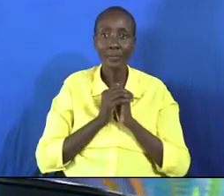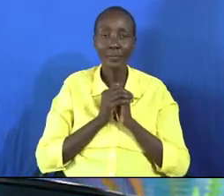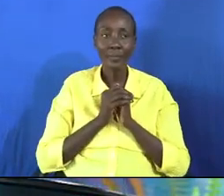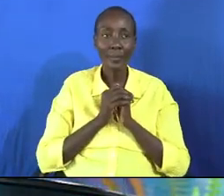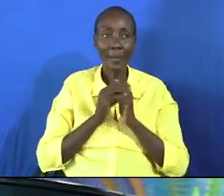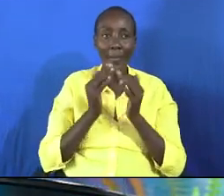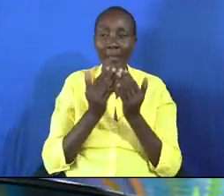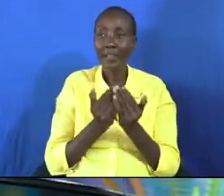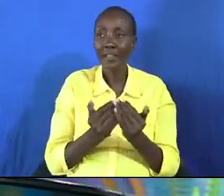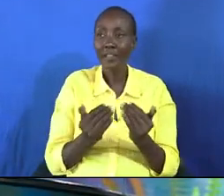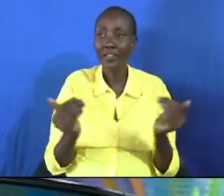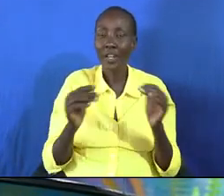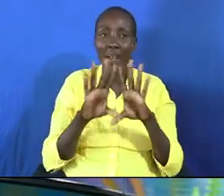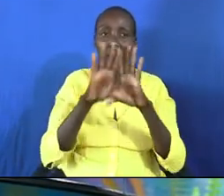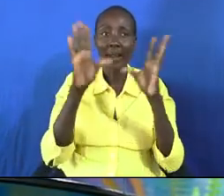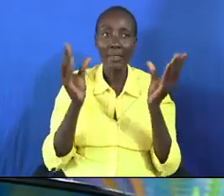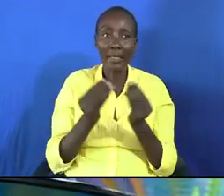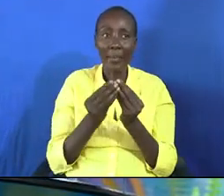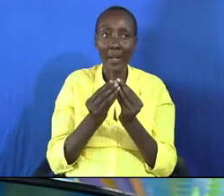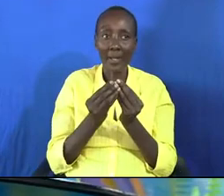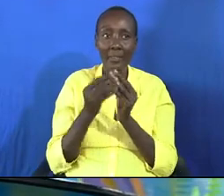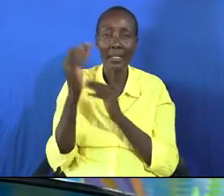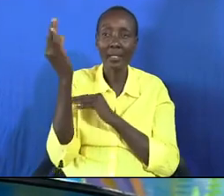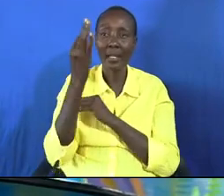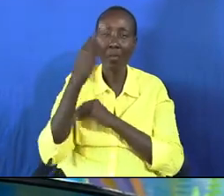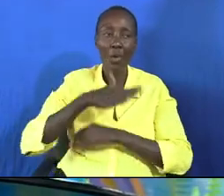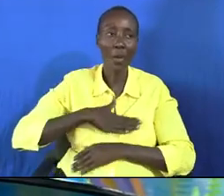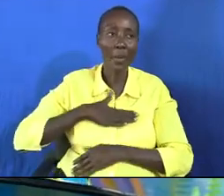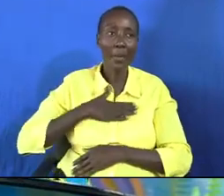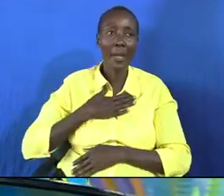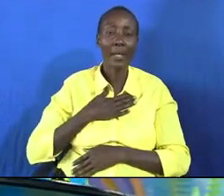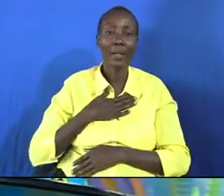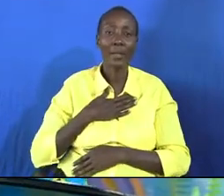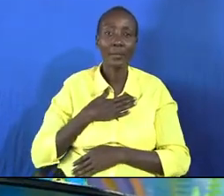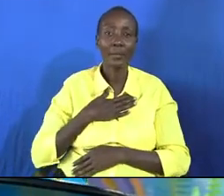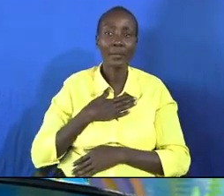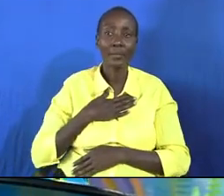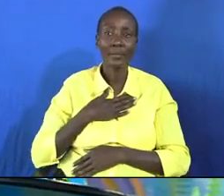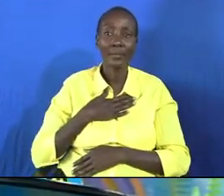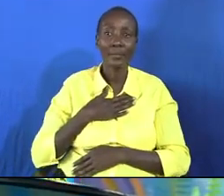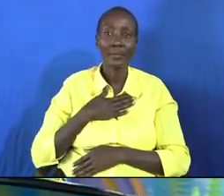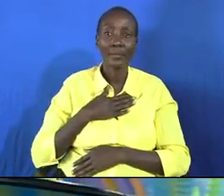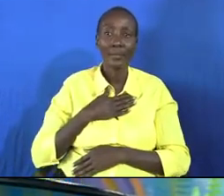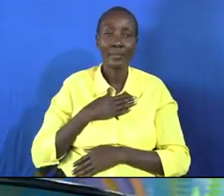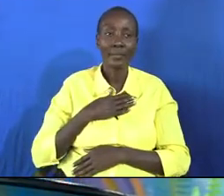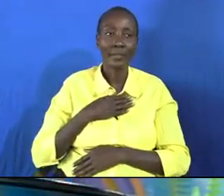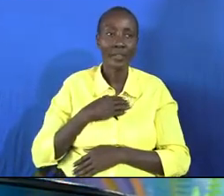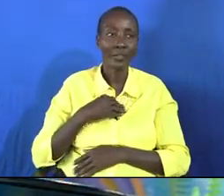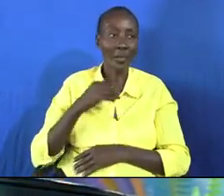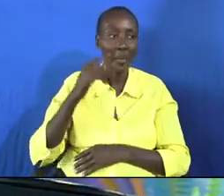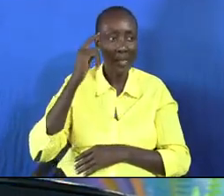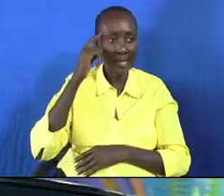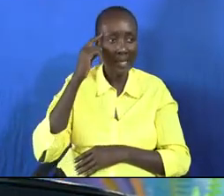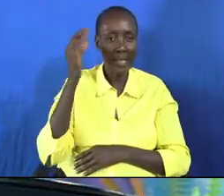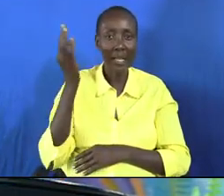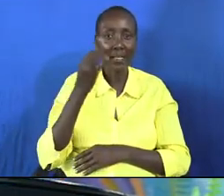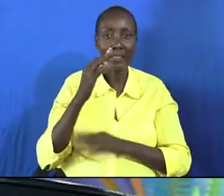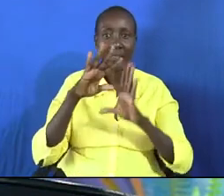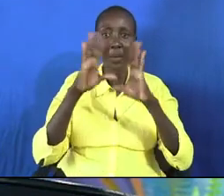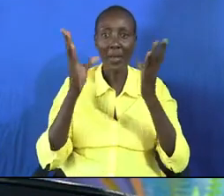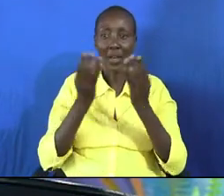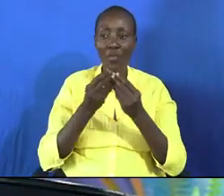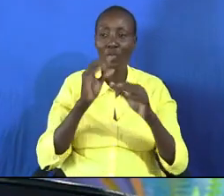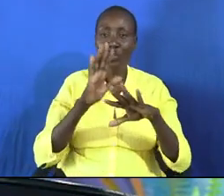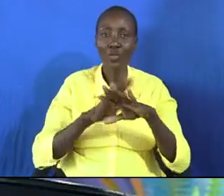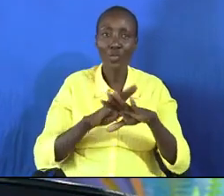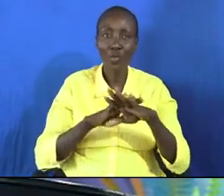The children just summarized my sermon. So I think the sermon was very good.